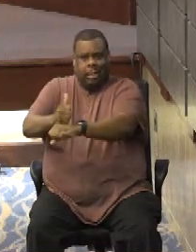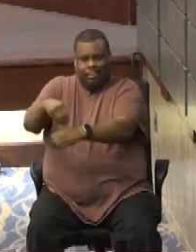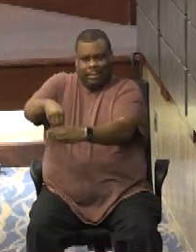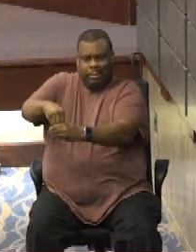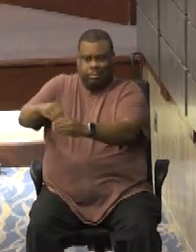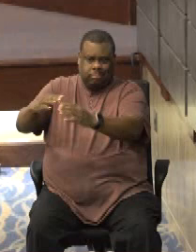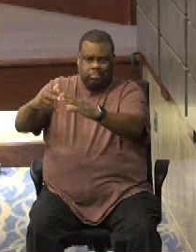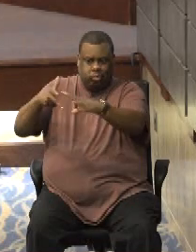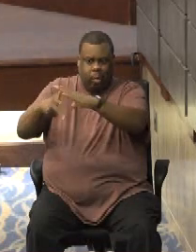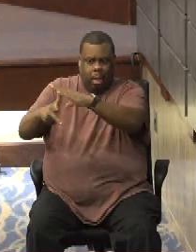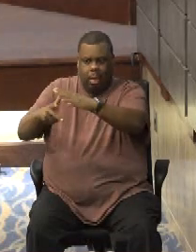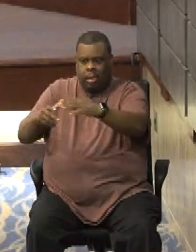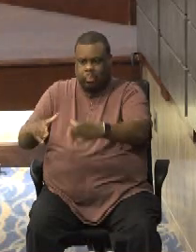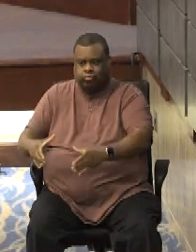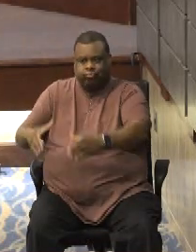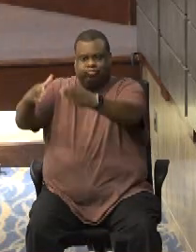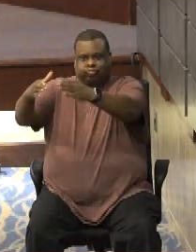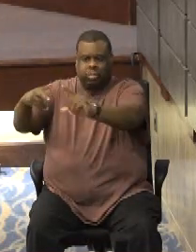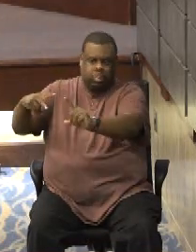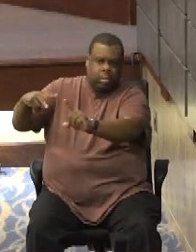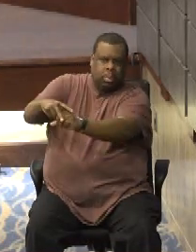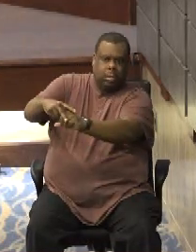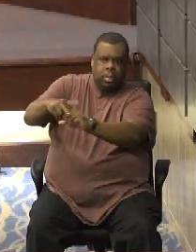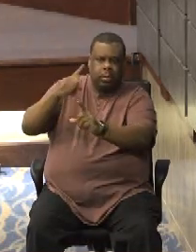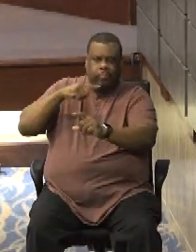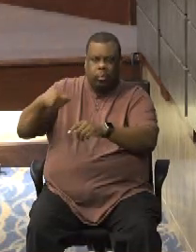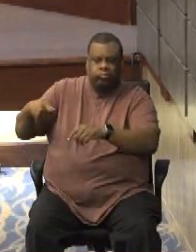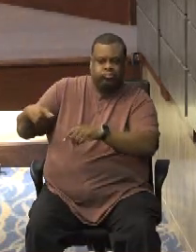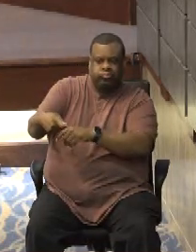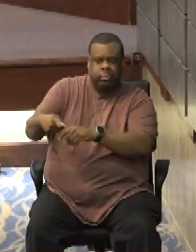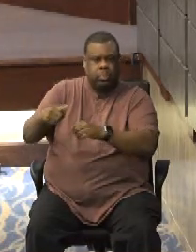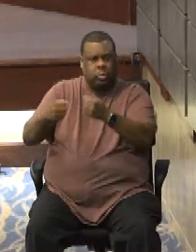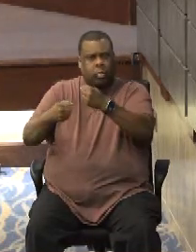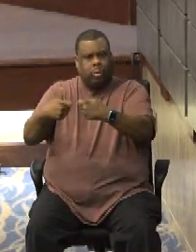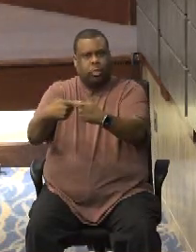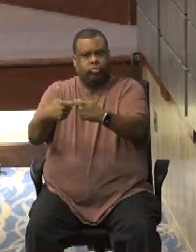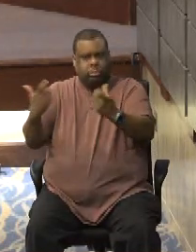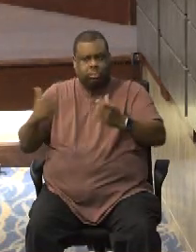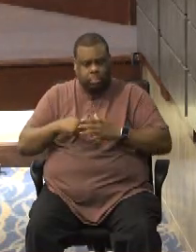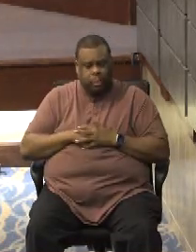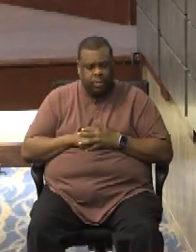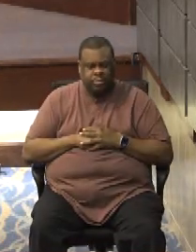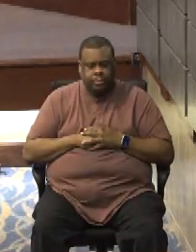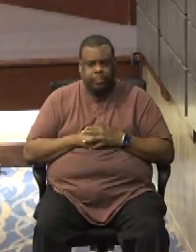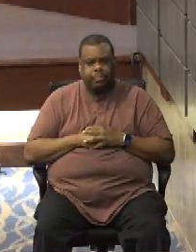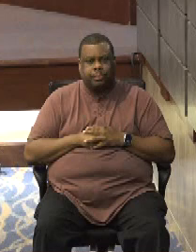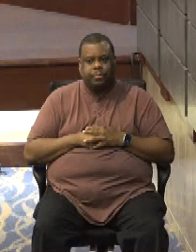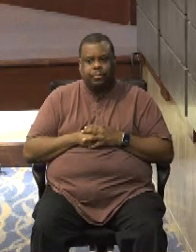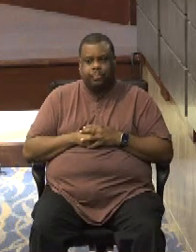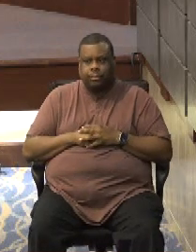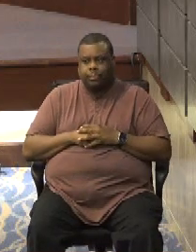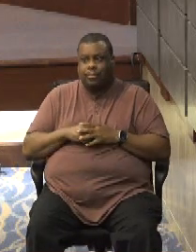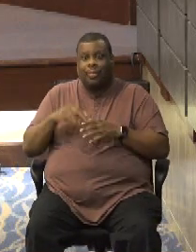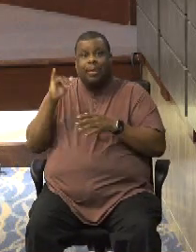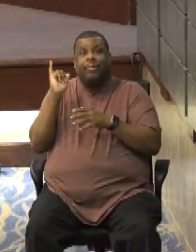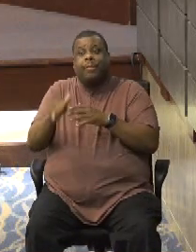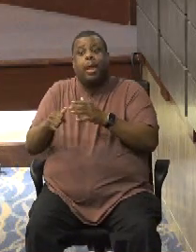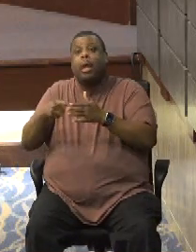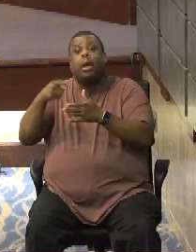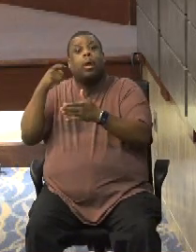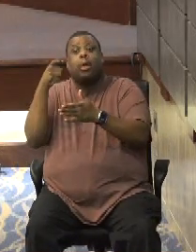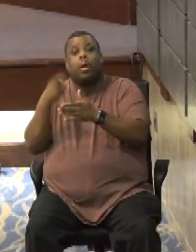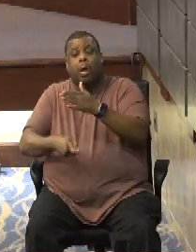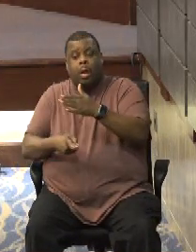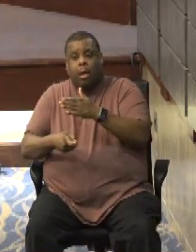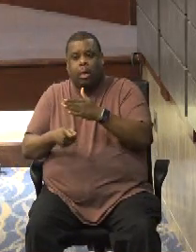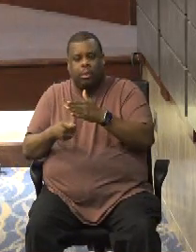it's 100% probability it will need retrofitting. The cost of making this change, or including this